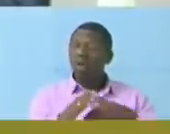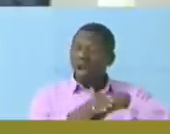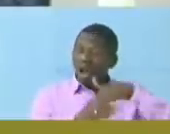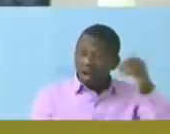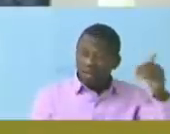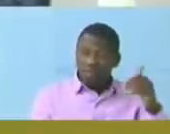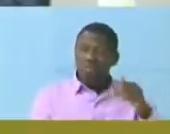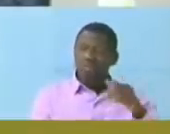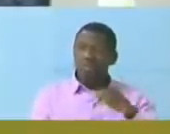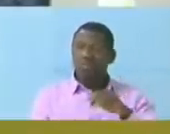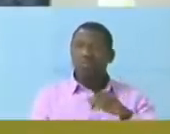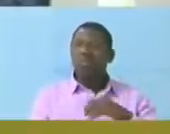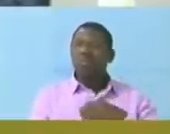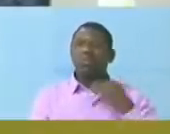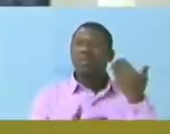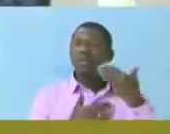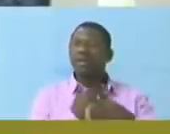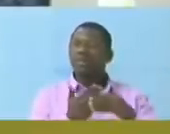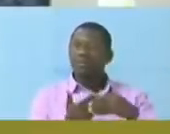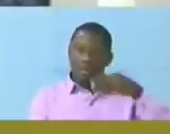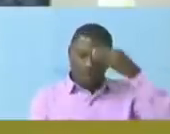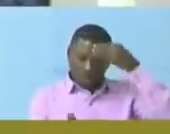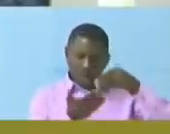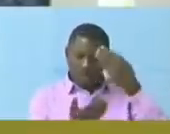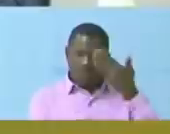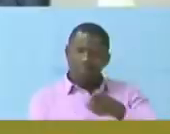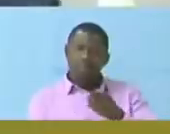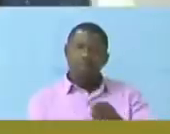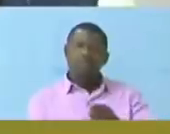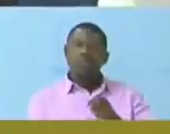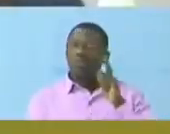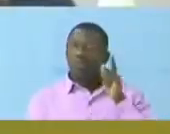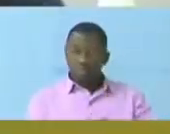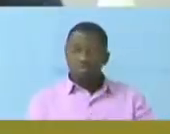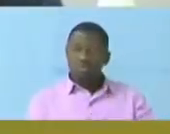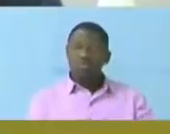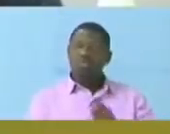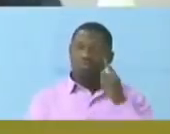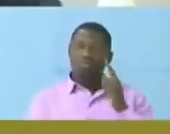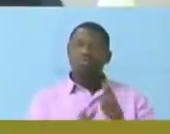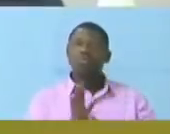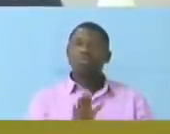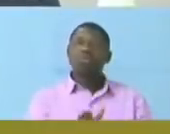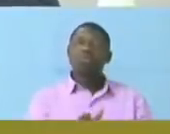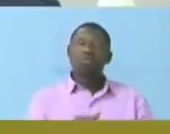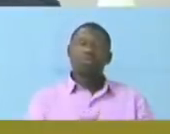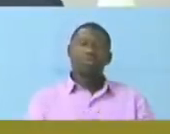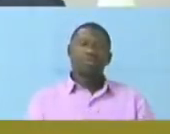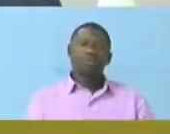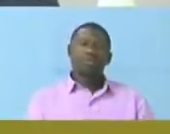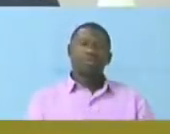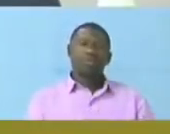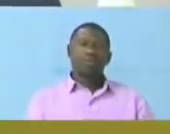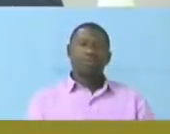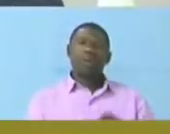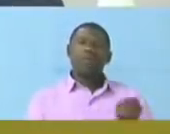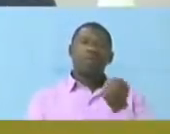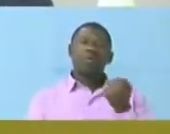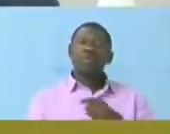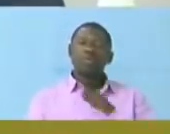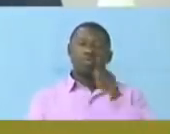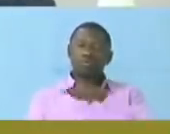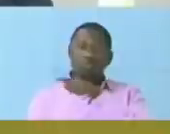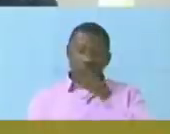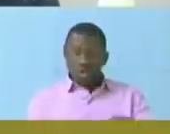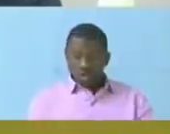we will not learn from them. It was wrong for the president to order the detention of